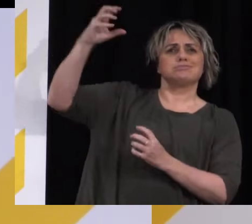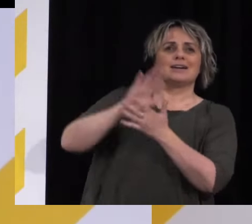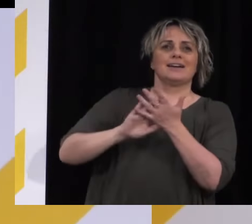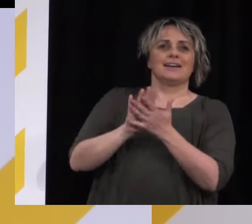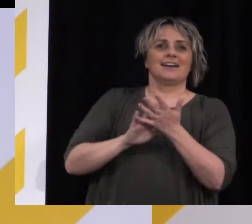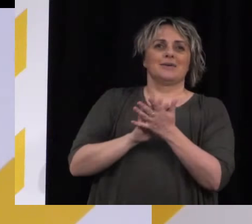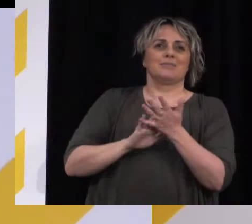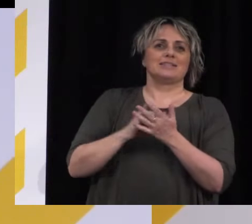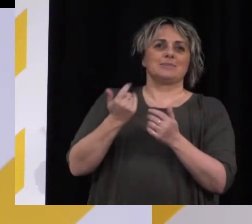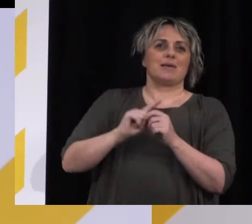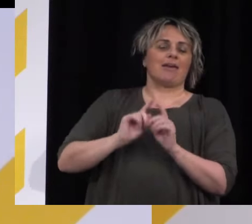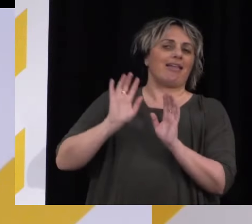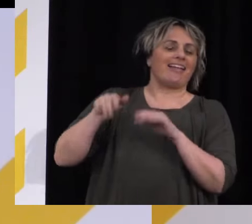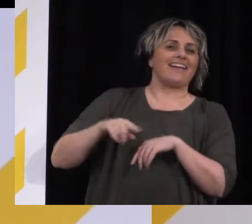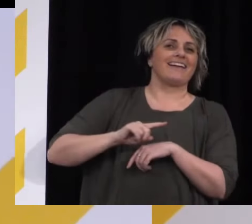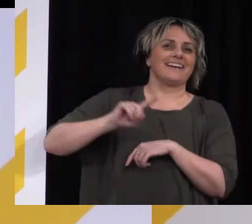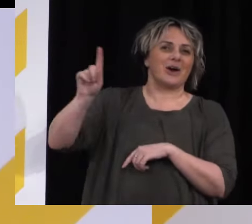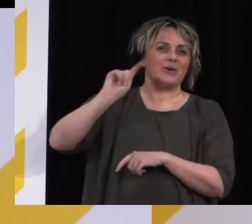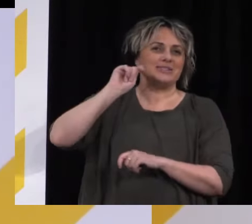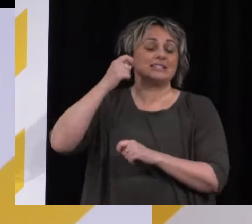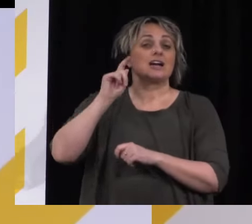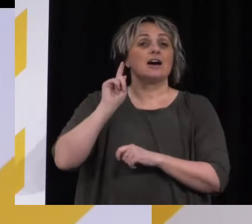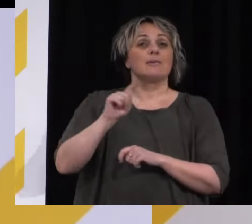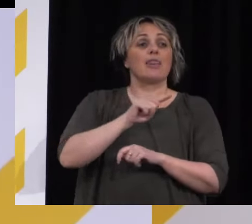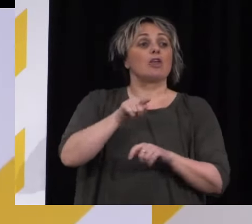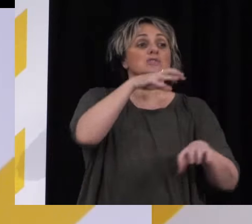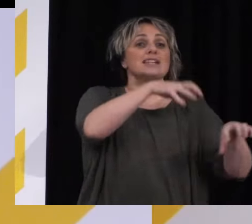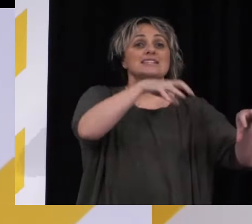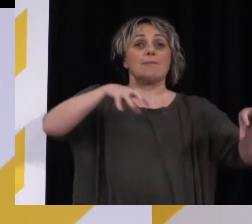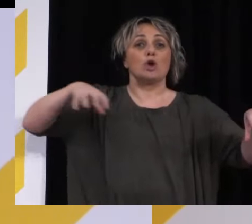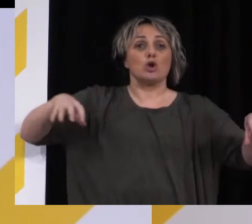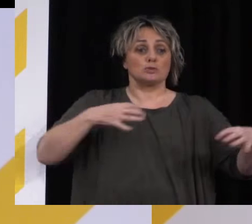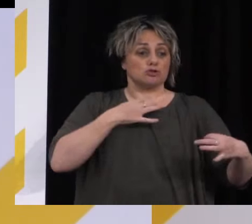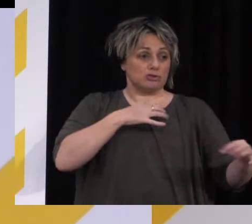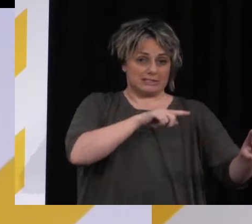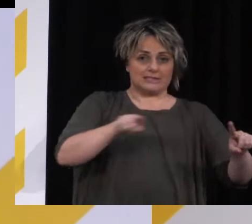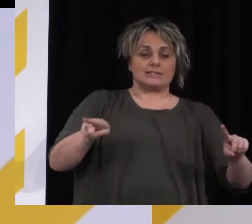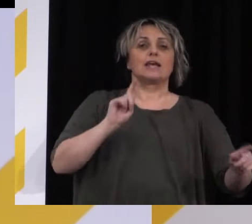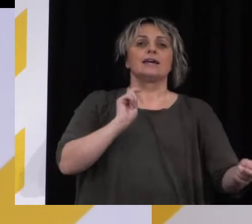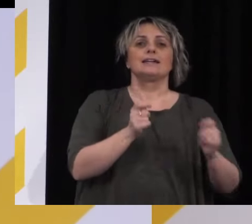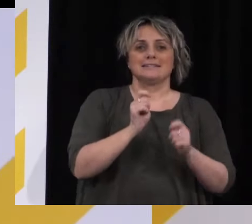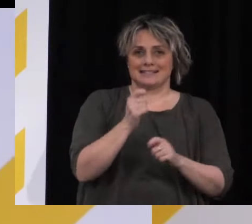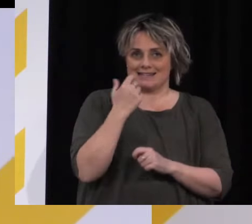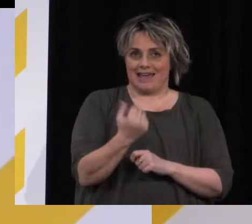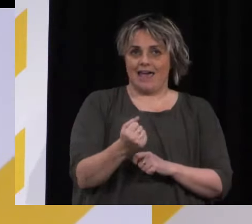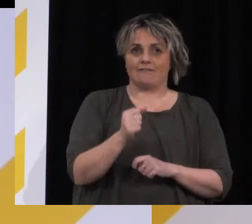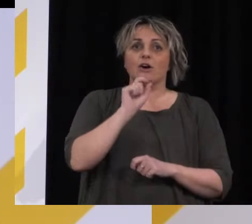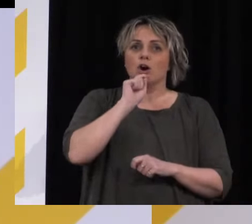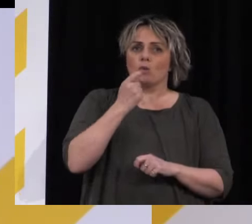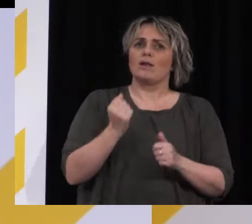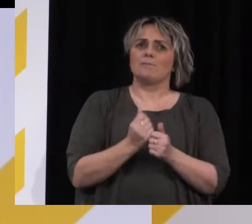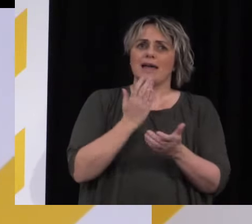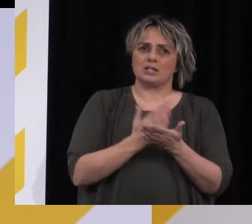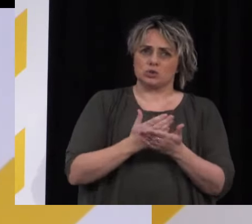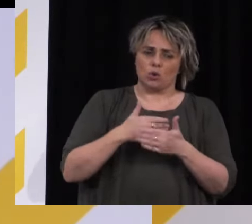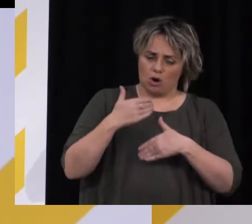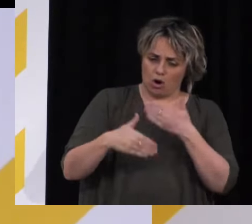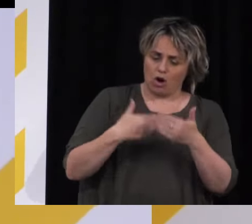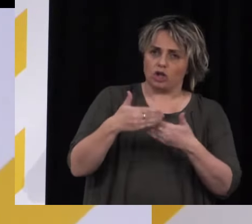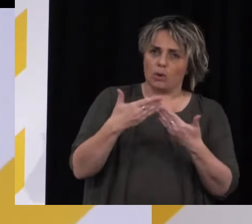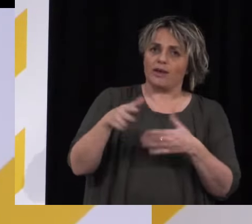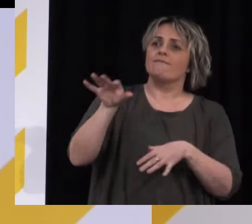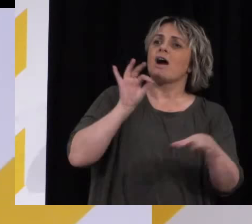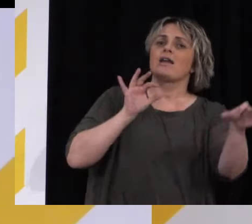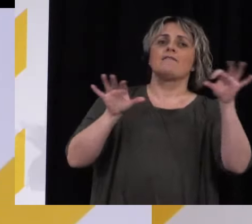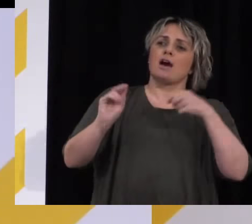those suburbs of interest have still got the testing happening there, and there will be an invitation for people ongoing to, and just to give it another